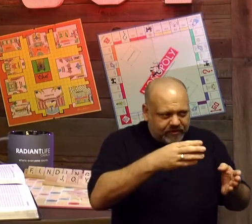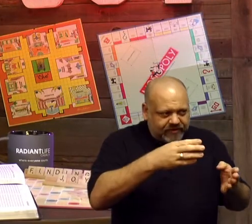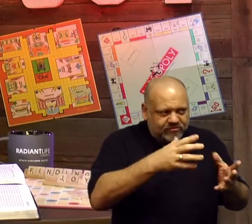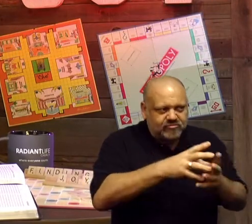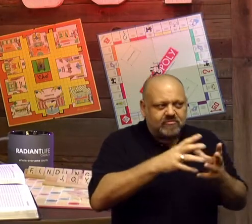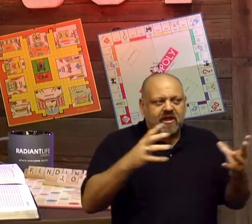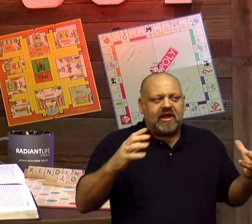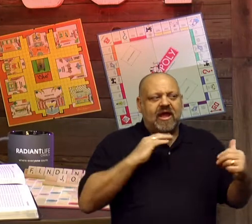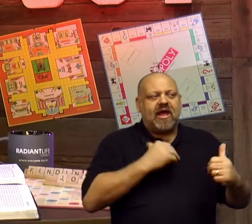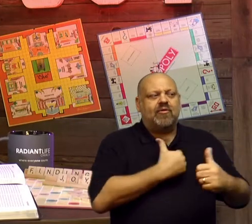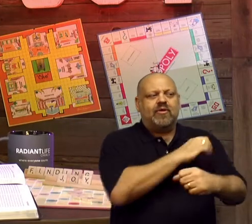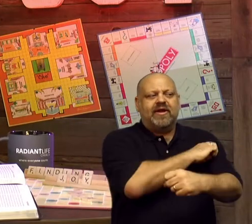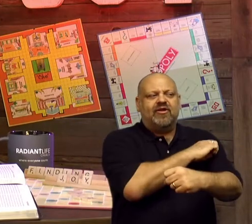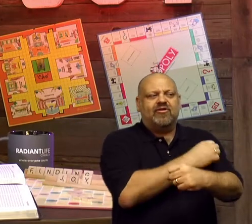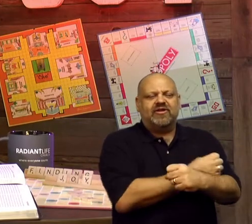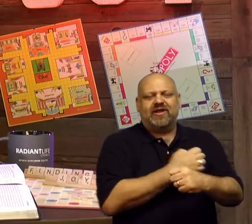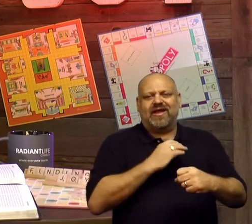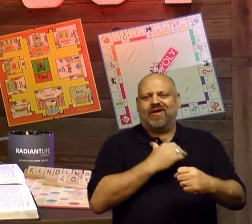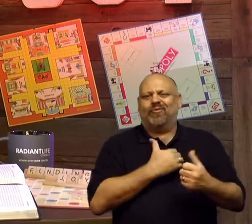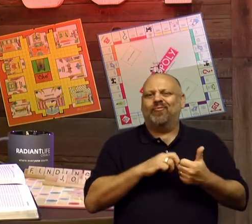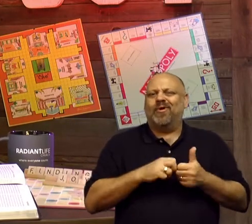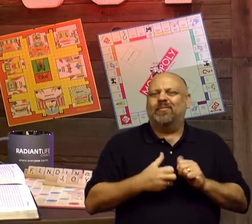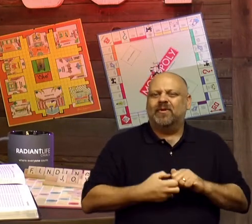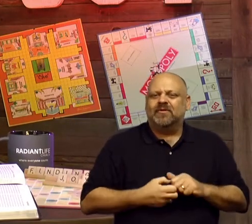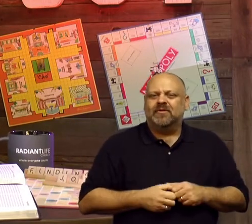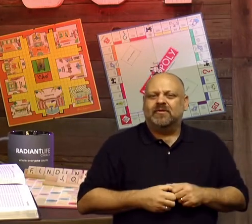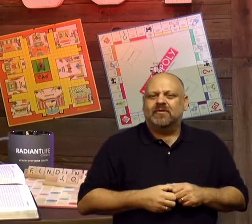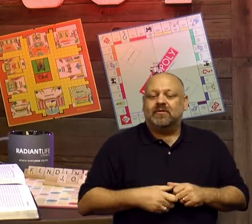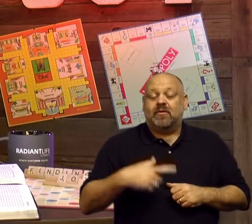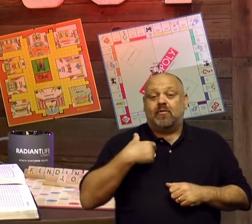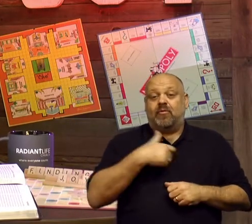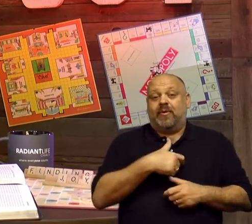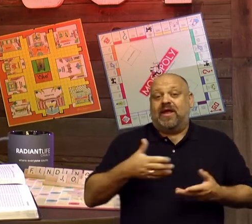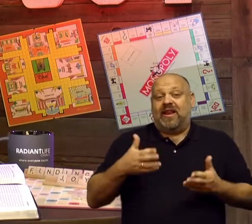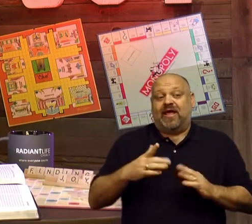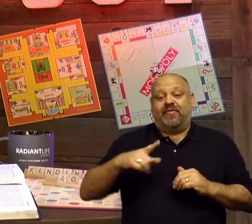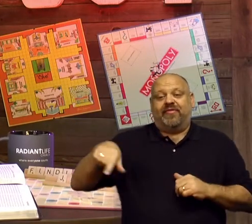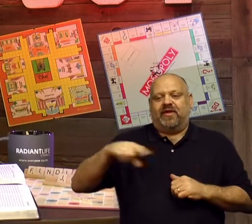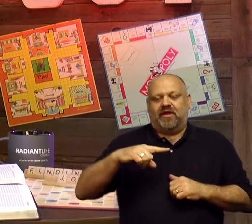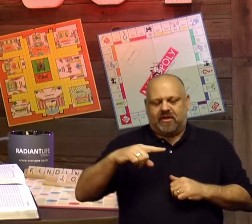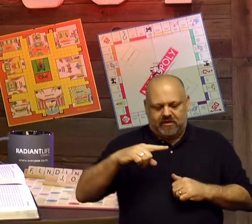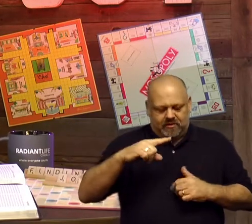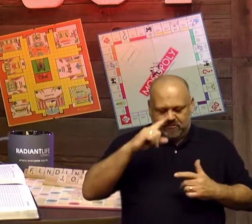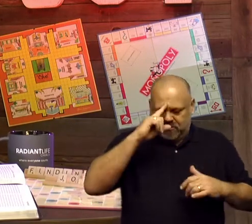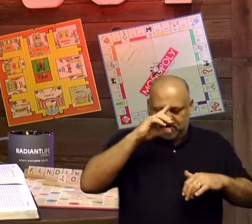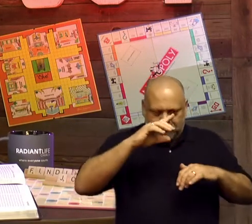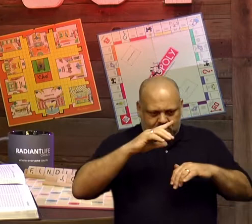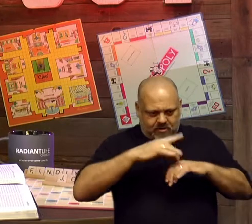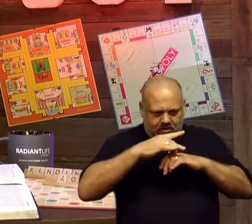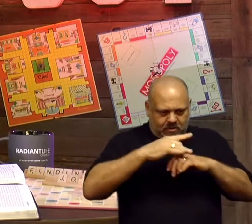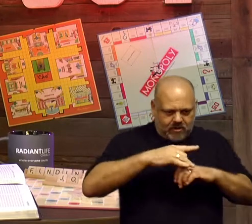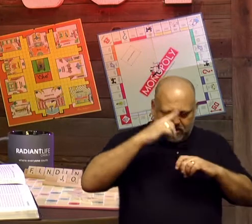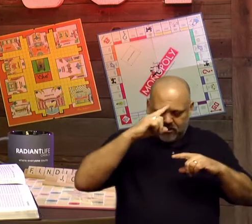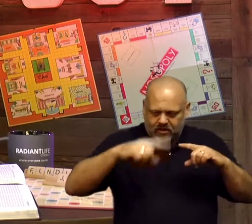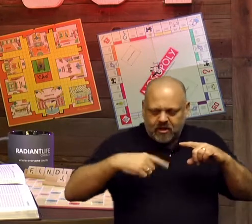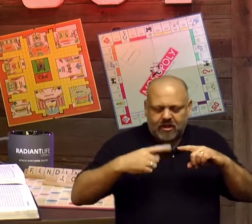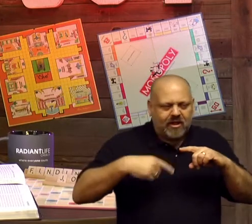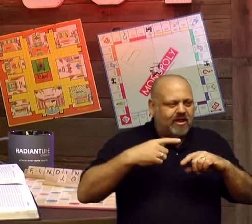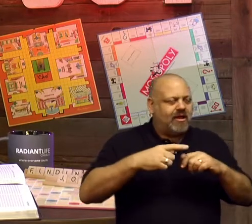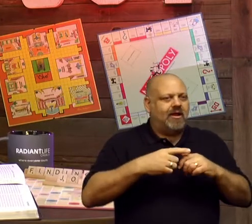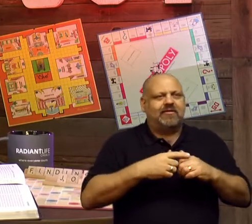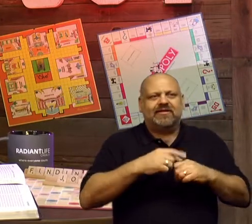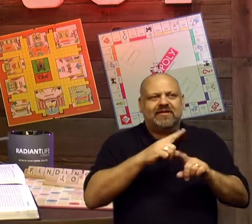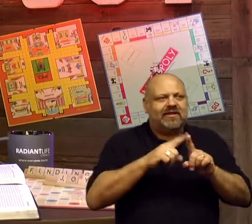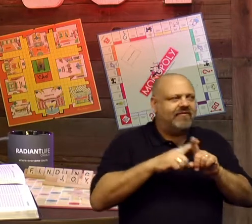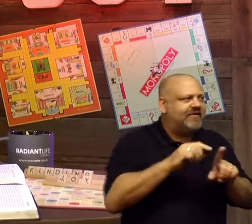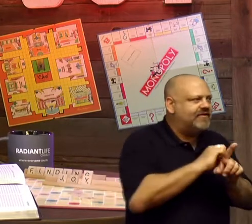around and focus so much of our energy on our problems? We allow them to spin around in our minds